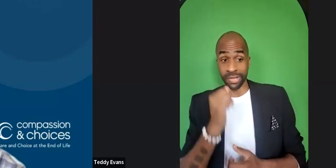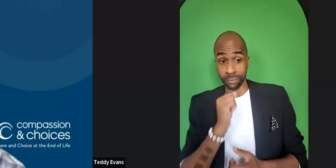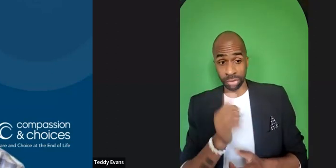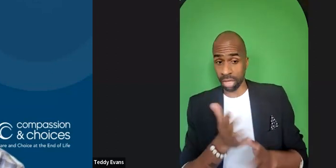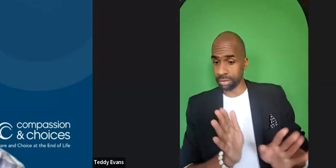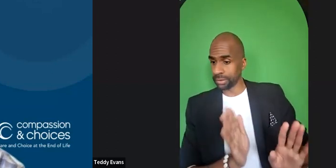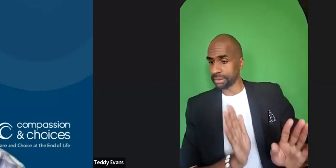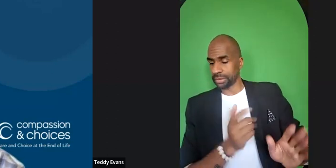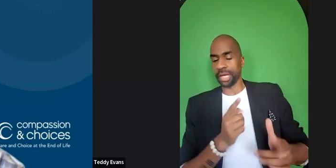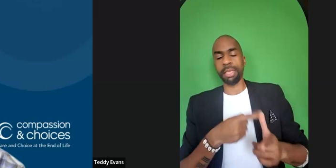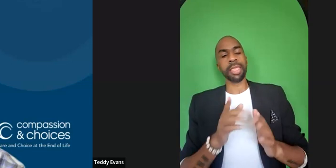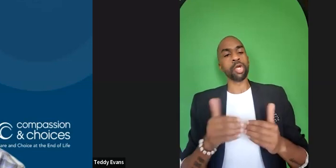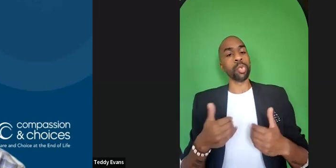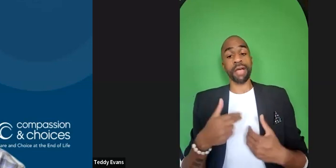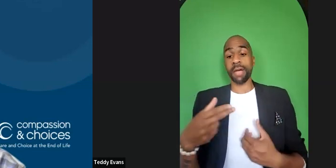cause.